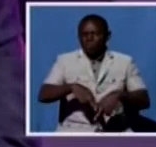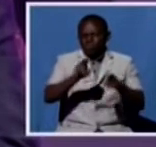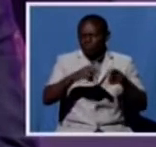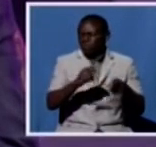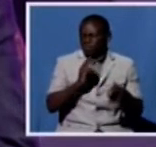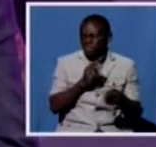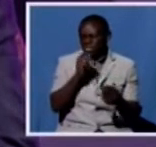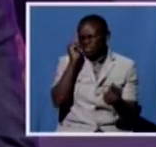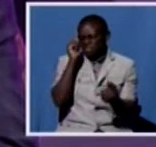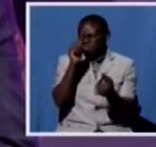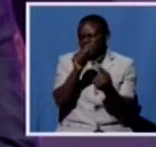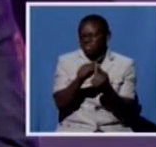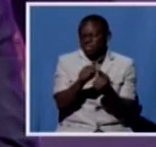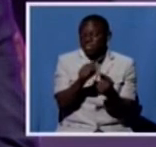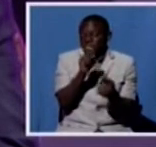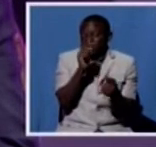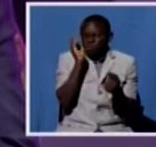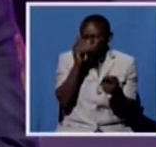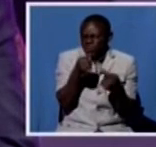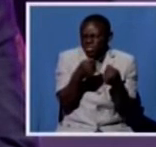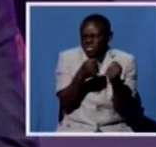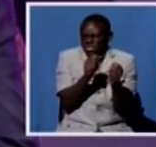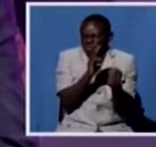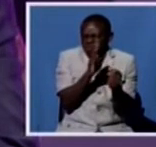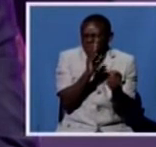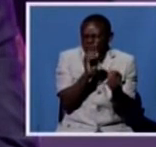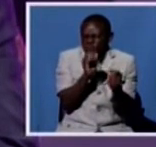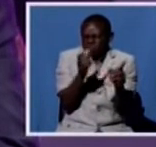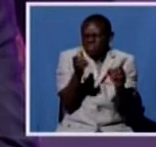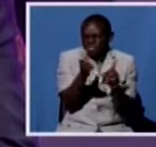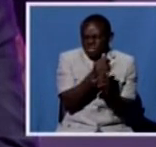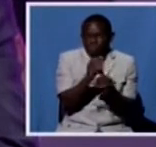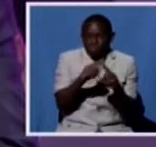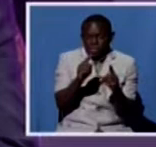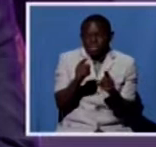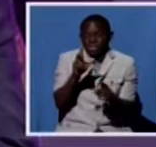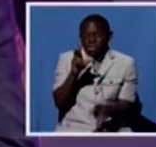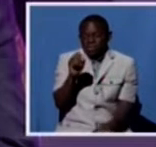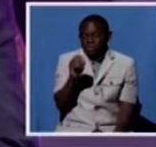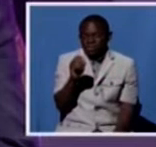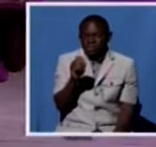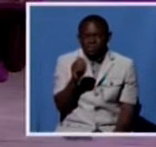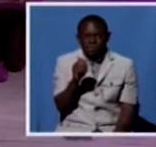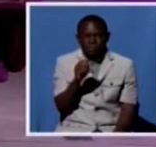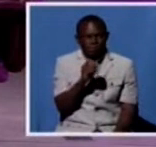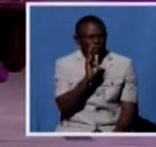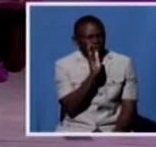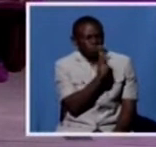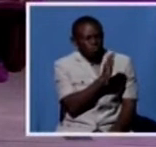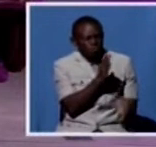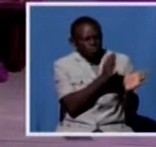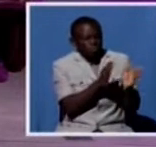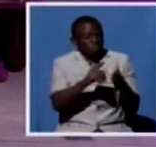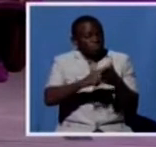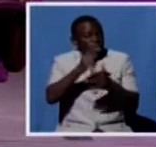target to hit 40, but it's obviously a tall order. But we'll see. We are working closely with the road development agency. When you look at your work plan, next year, how many are